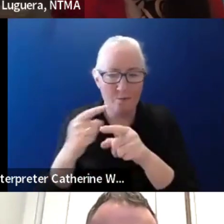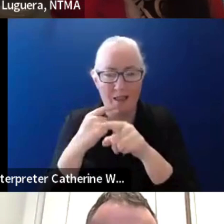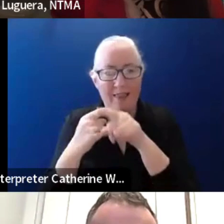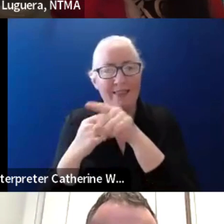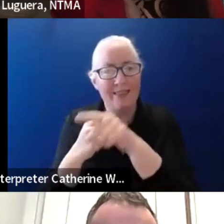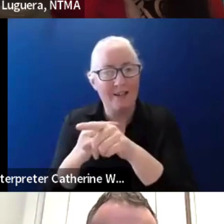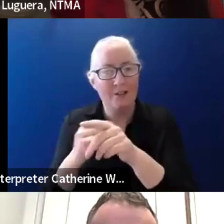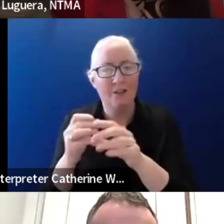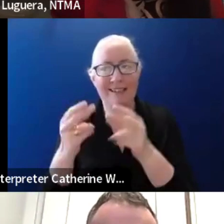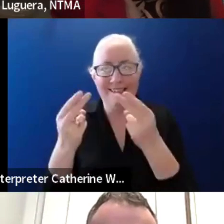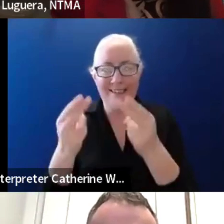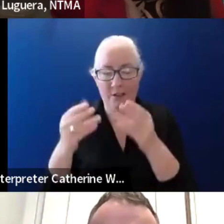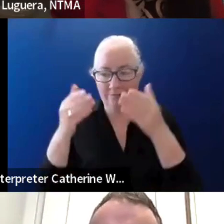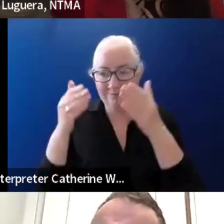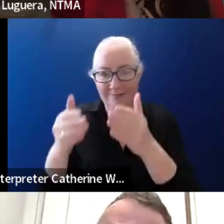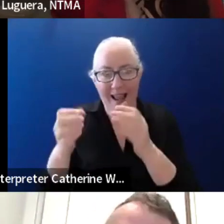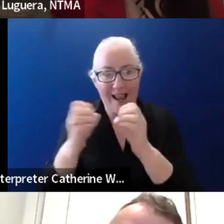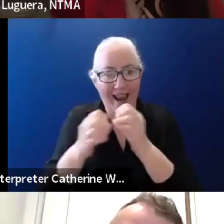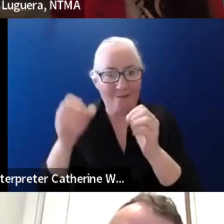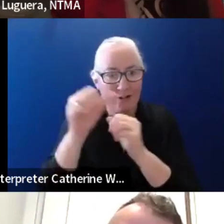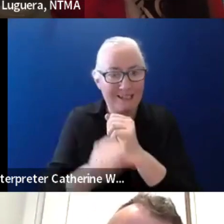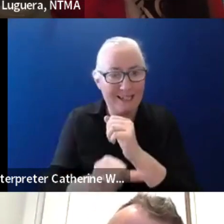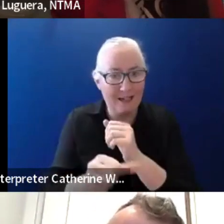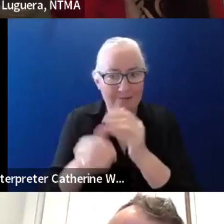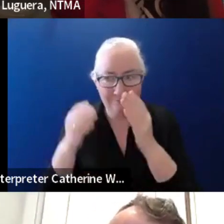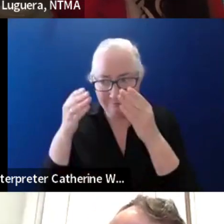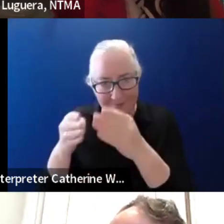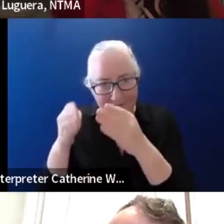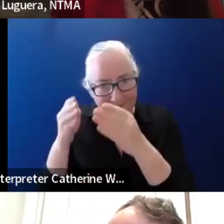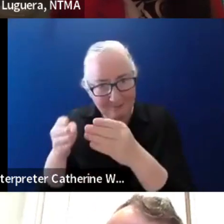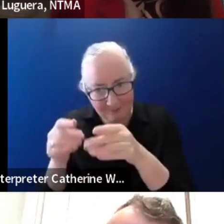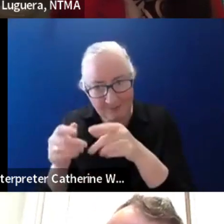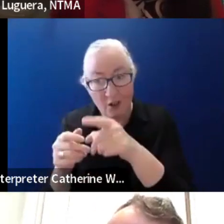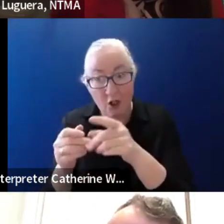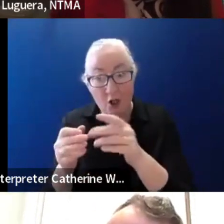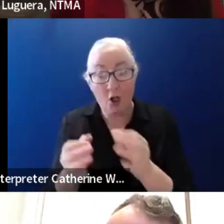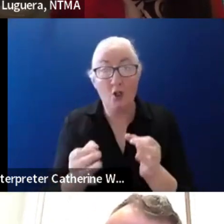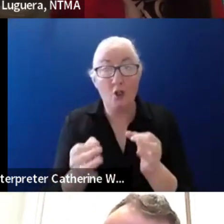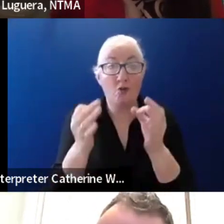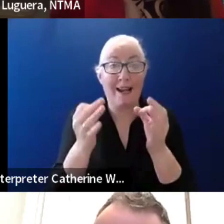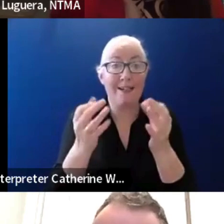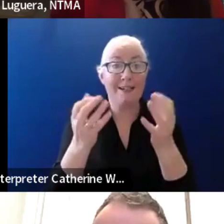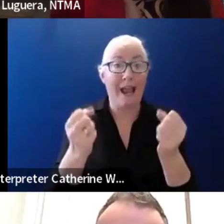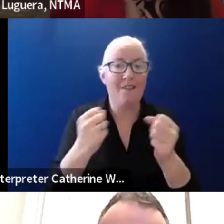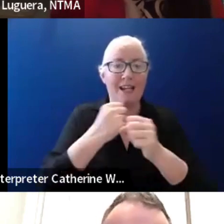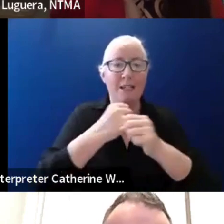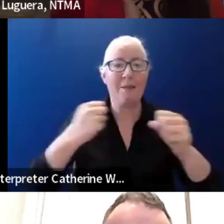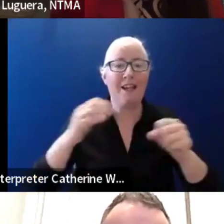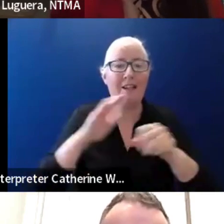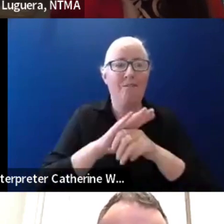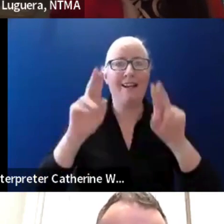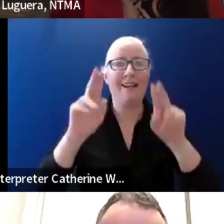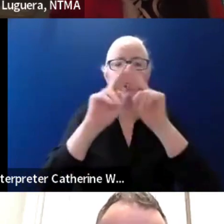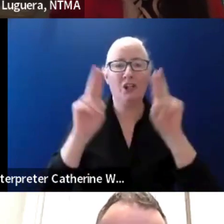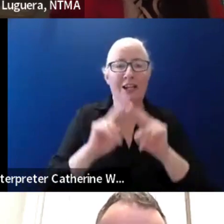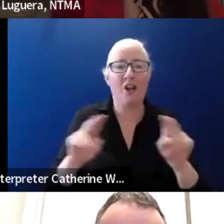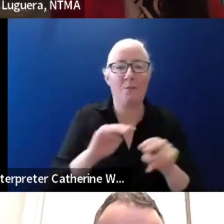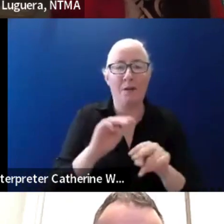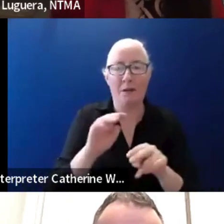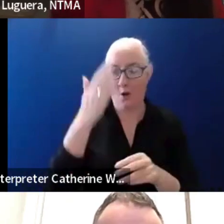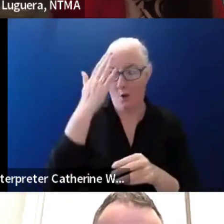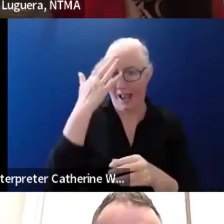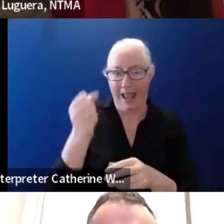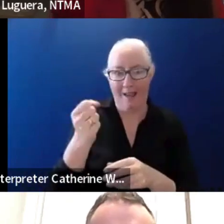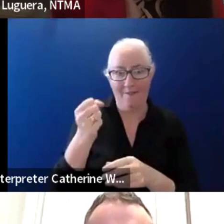you need to work on that every day. It's creating a space for internationals to see that they have visibility, that